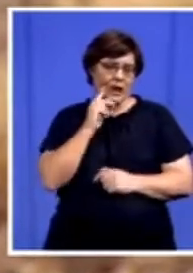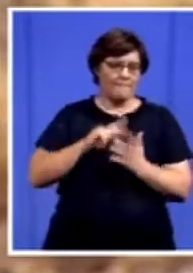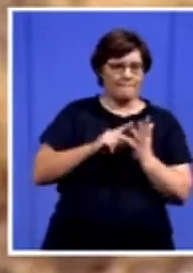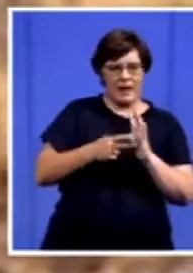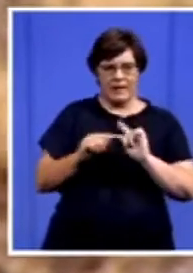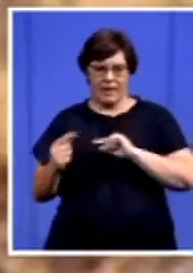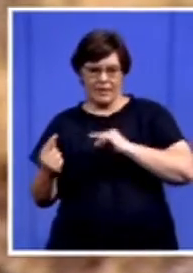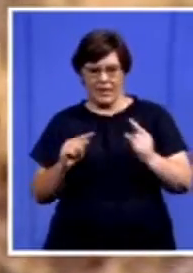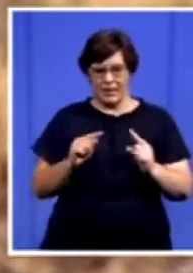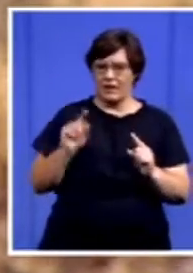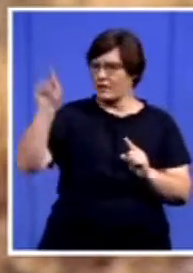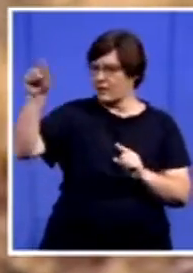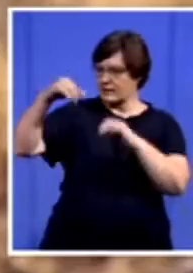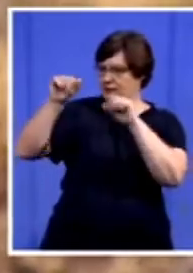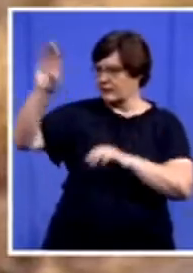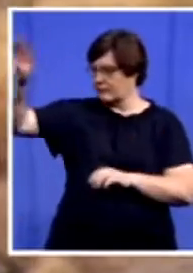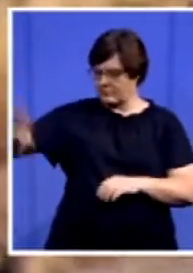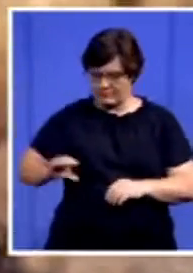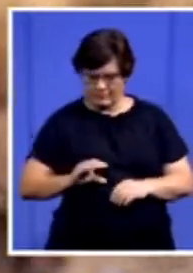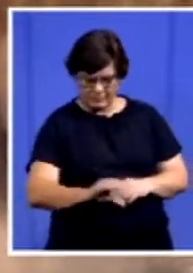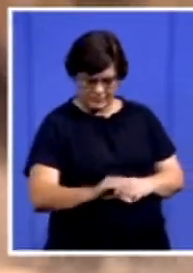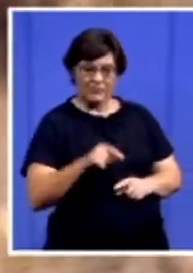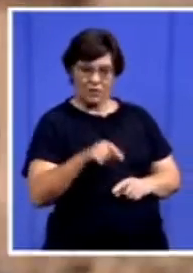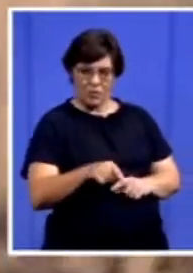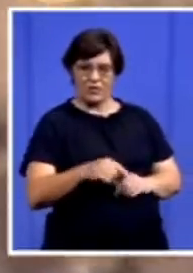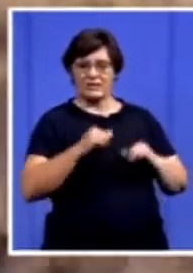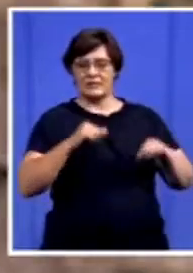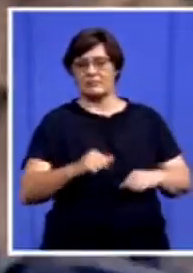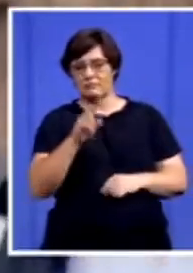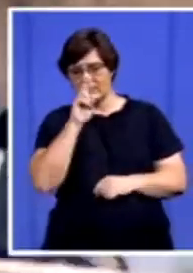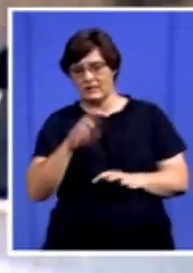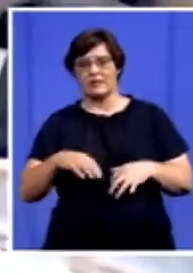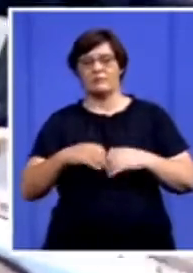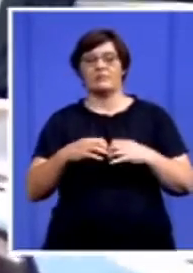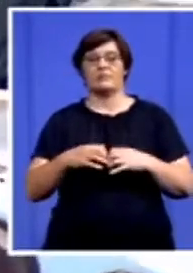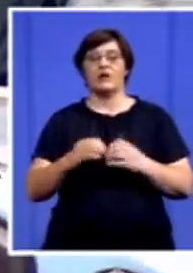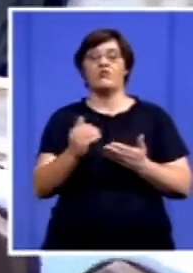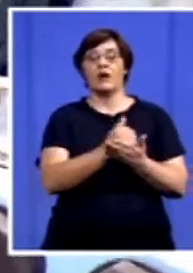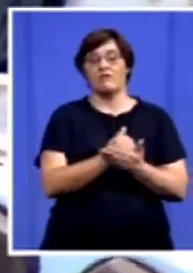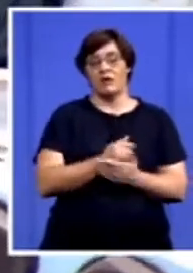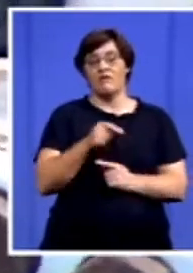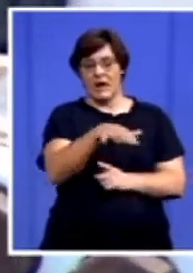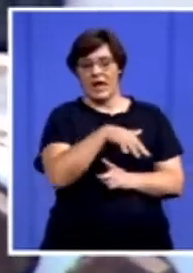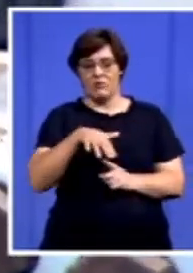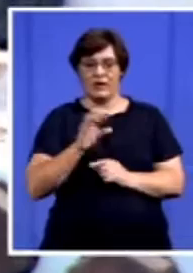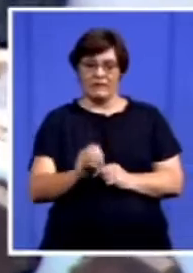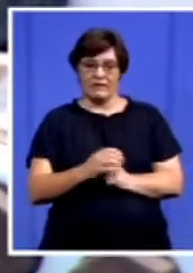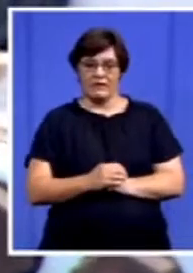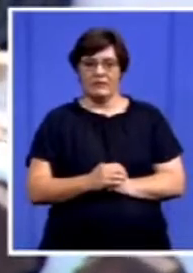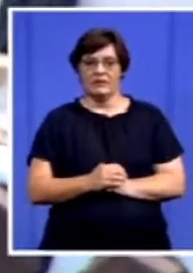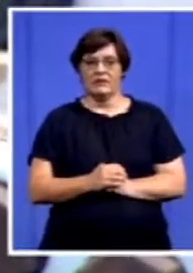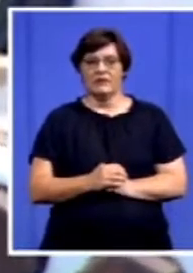to the Meredale system, so we'll see that recovery on the areas that we are talking about. Yeah. Otherwise, even if we